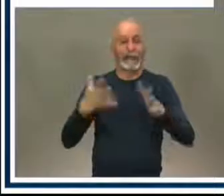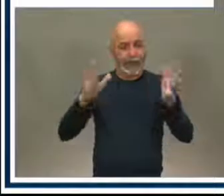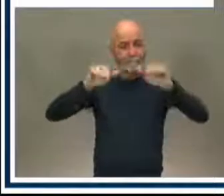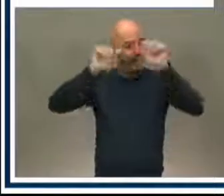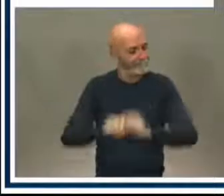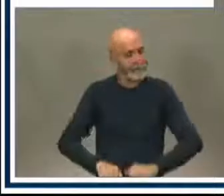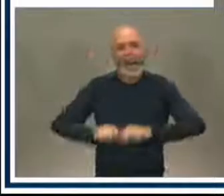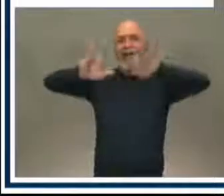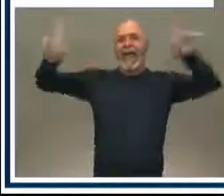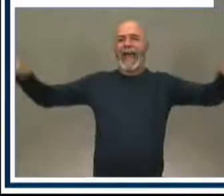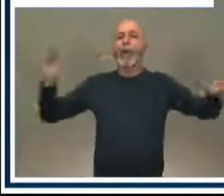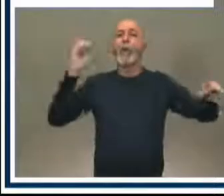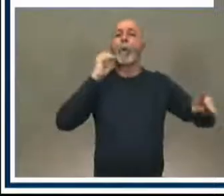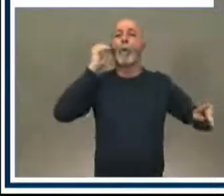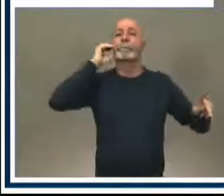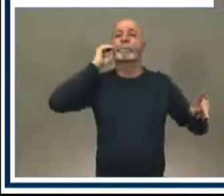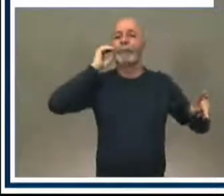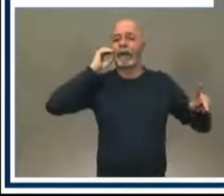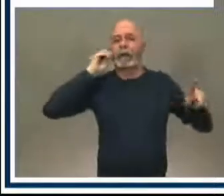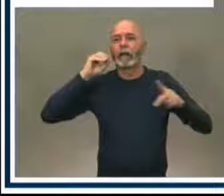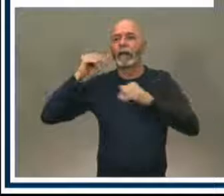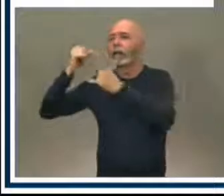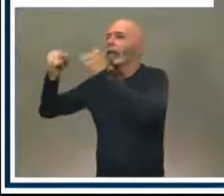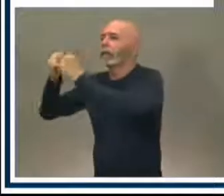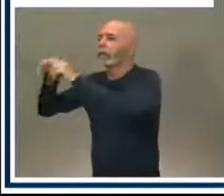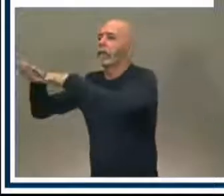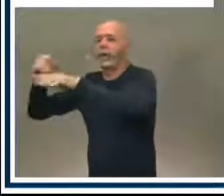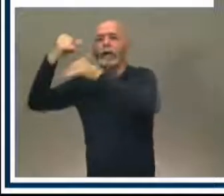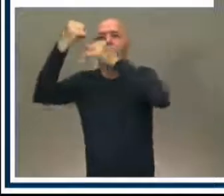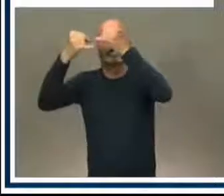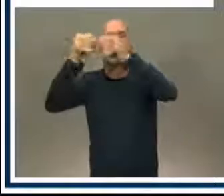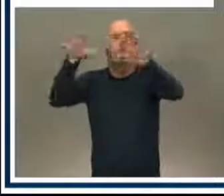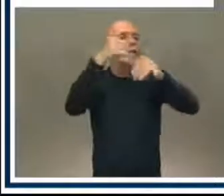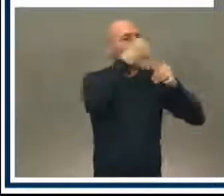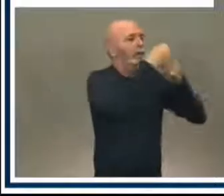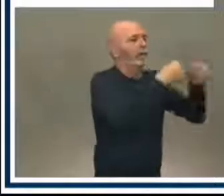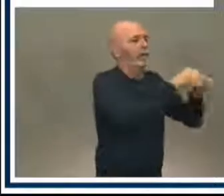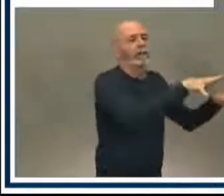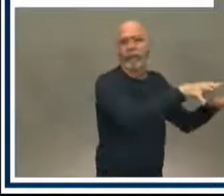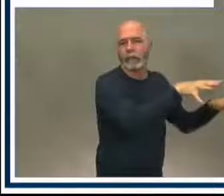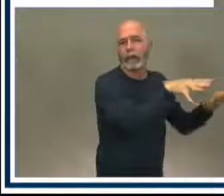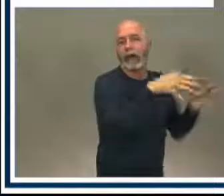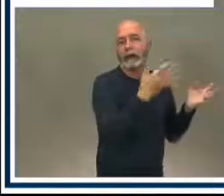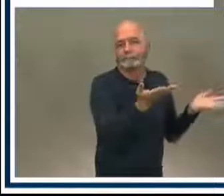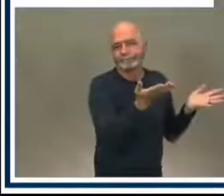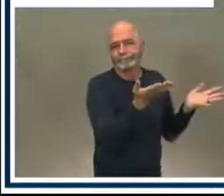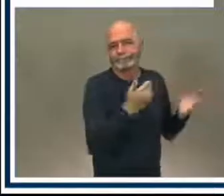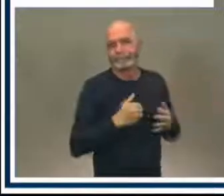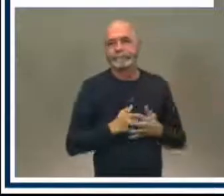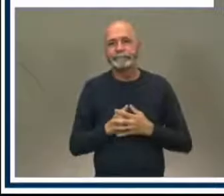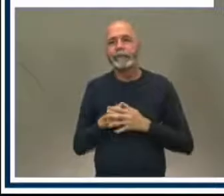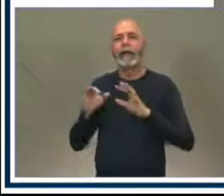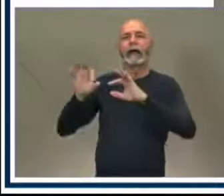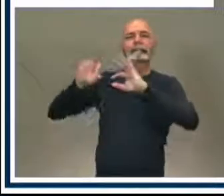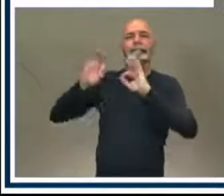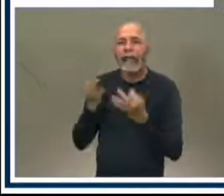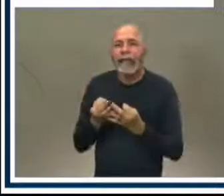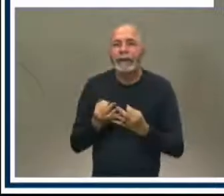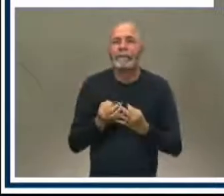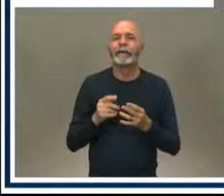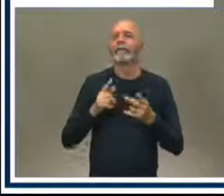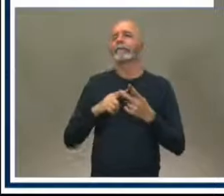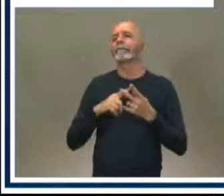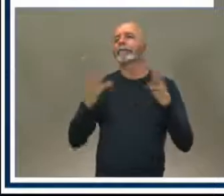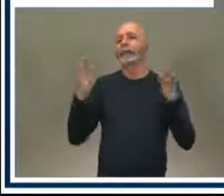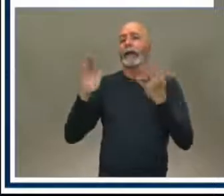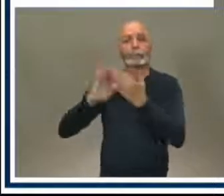We're certainly seeing spread within each of those faith organizations and the families and a community as